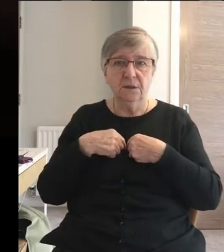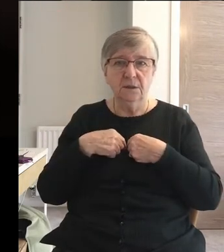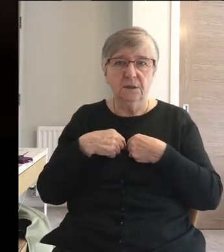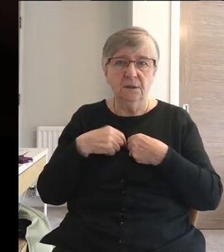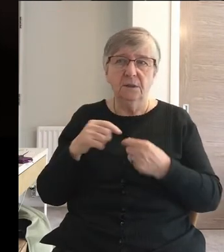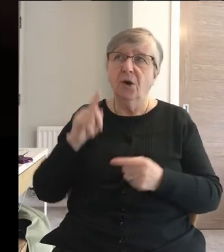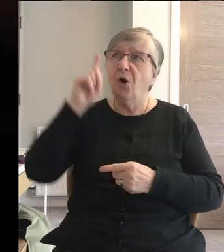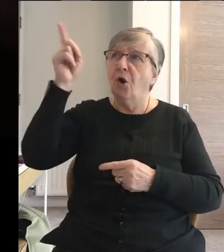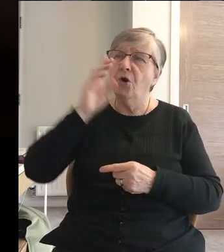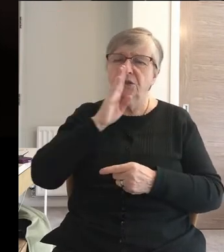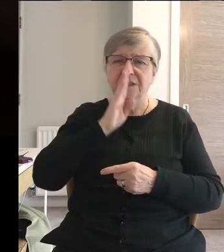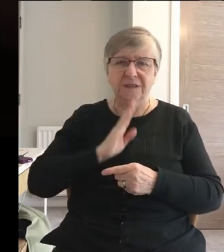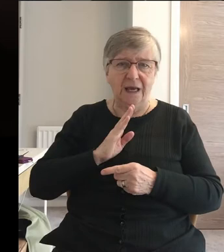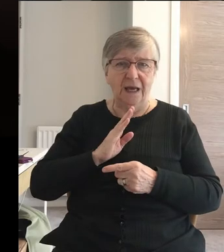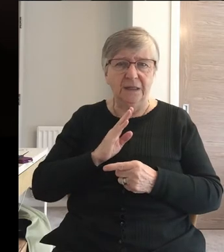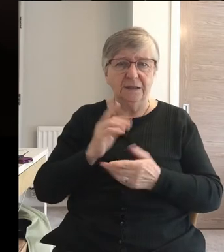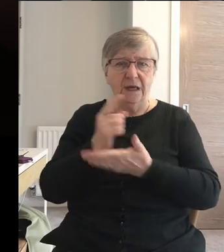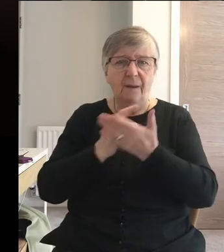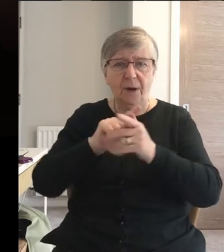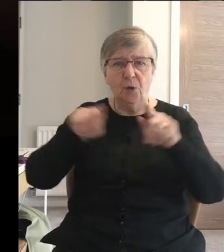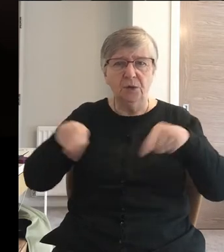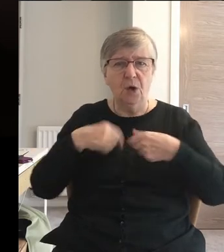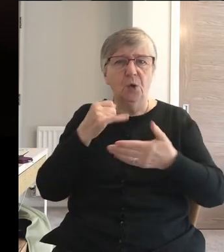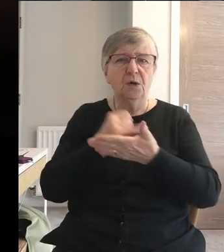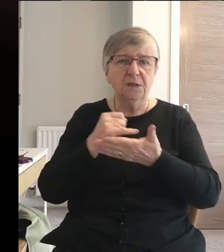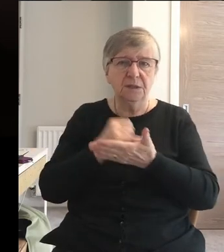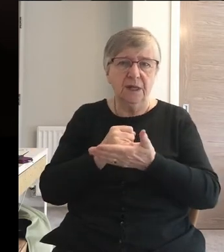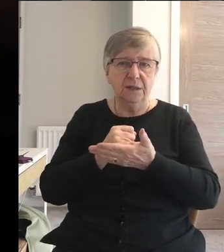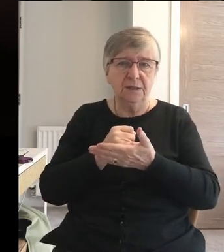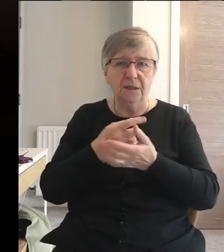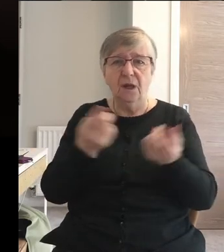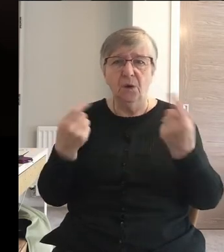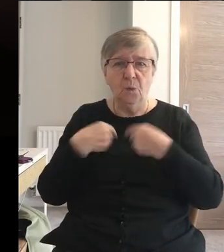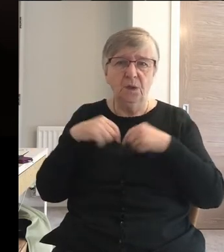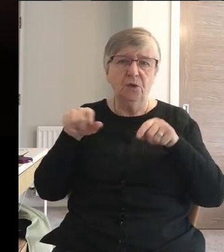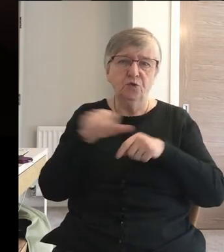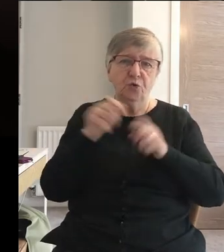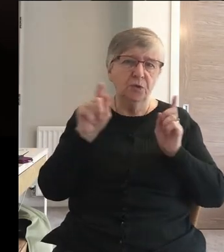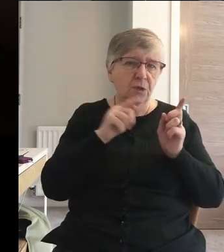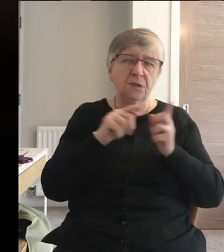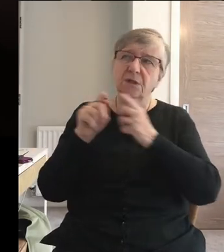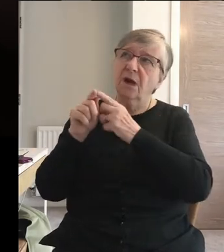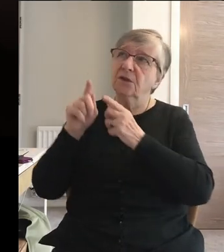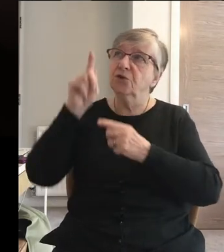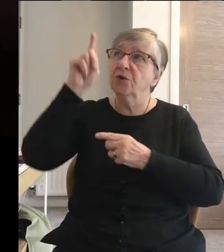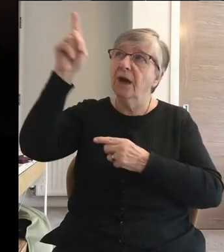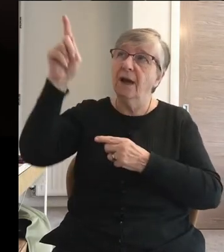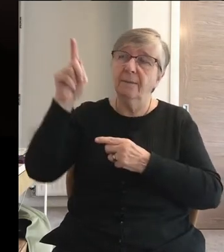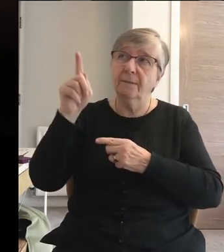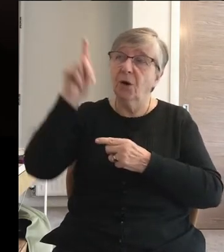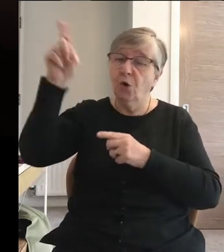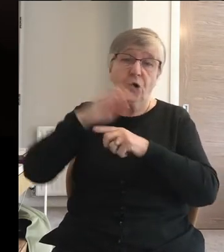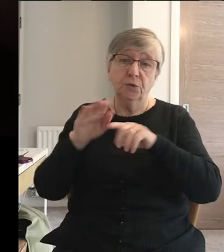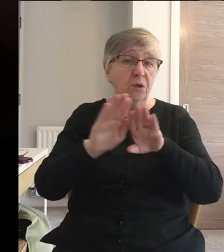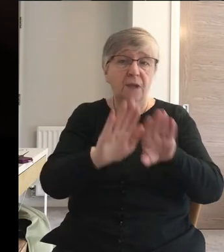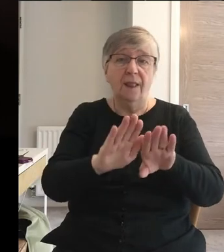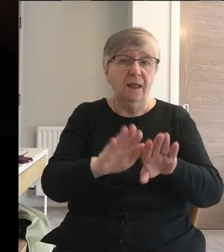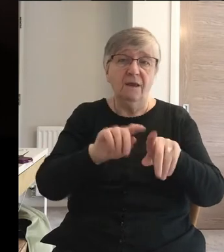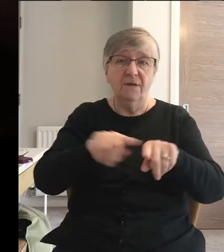Godly grief over our sin is where our turning to him begins. But it's not where he leaves